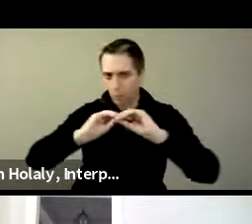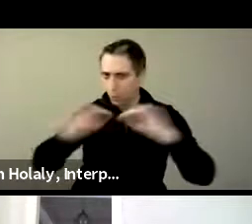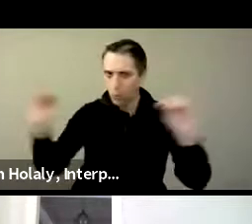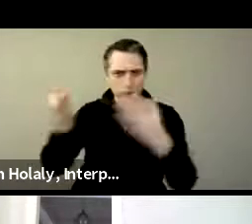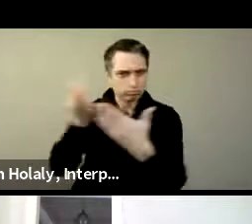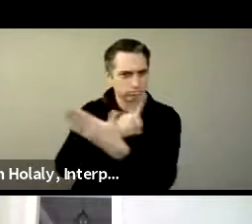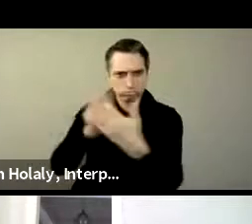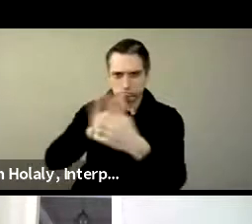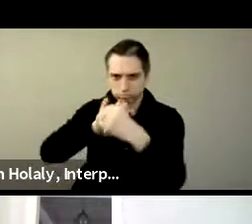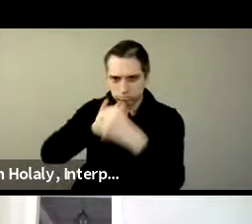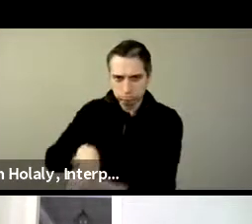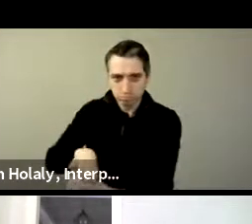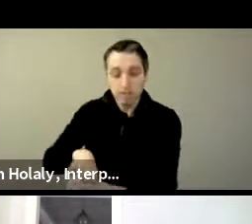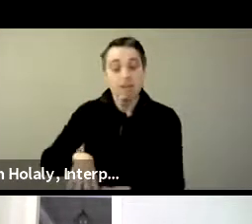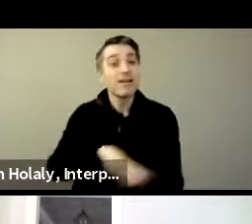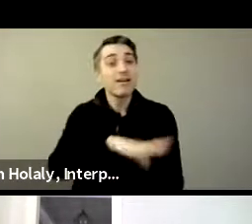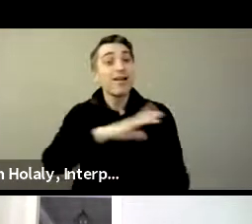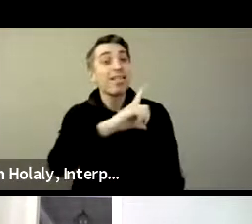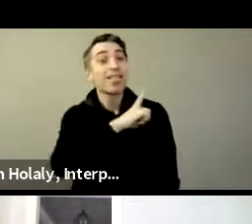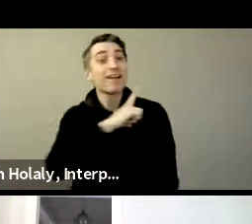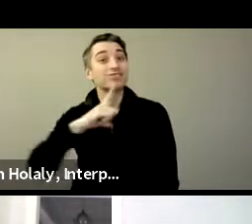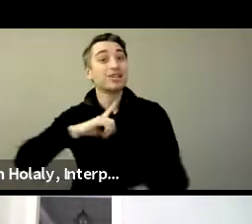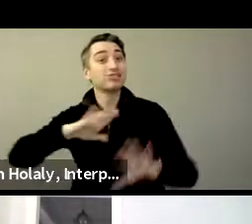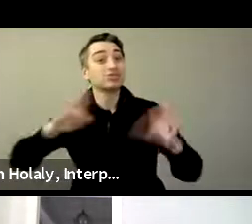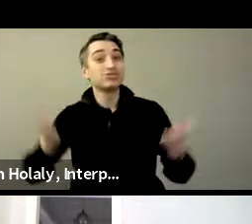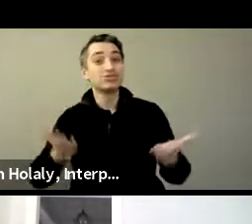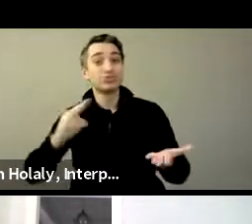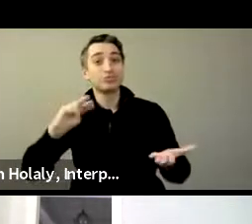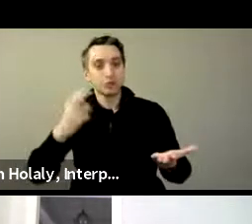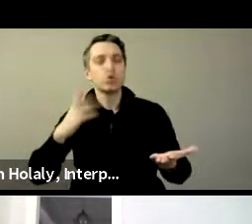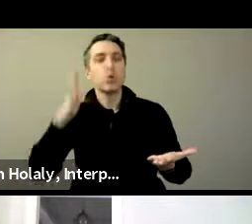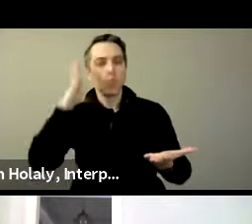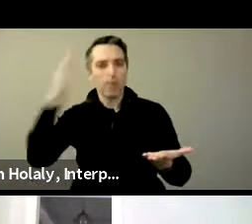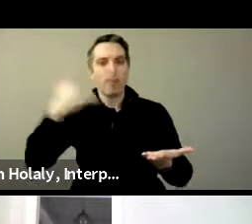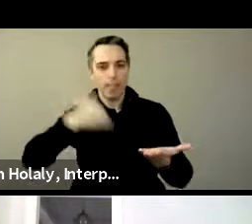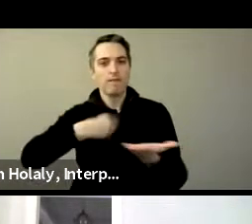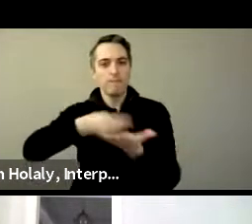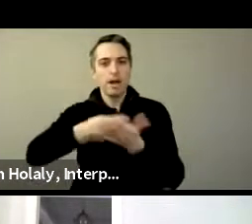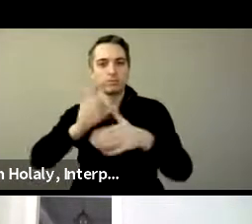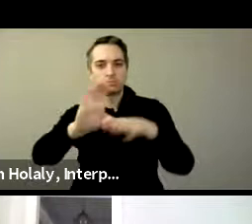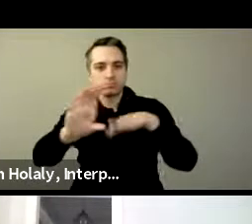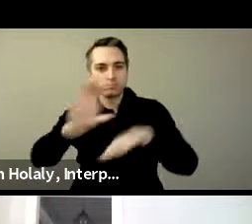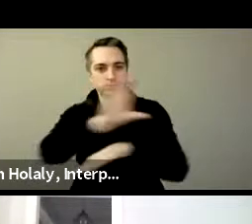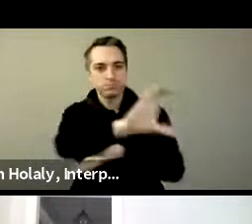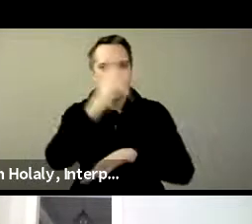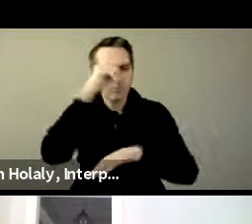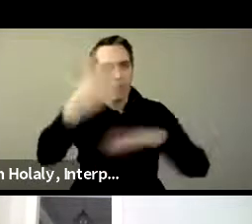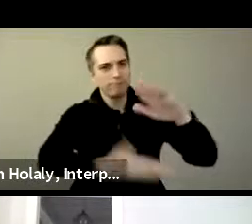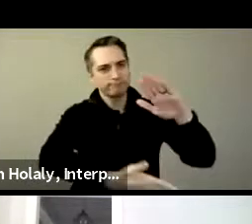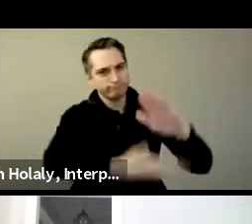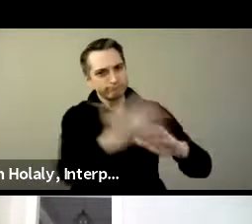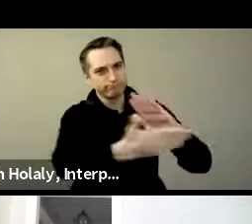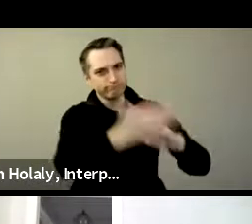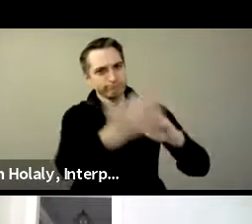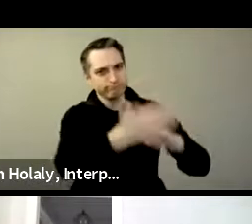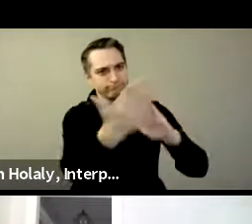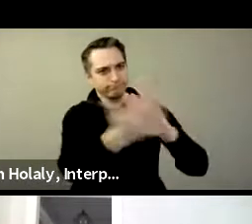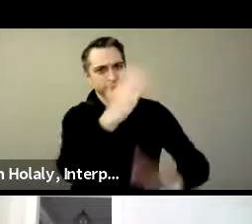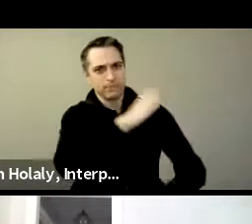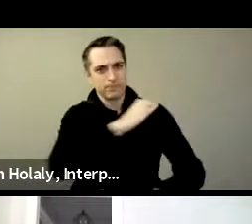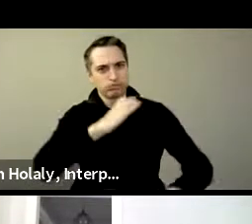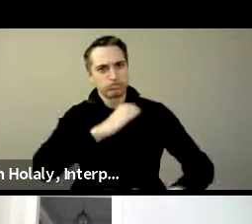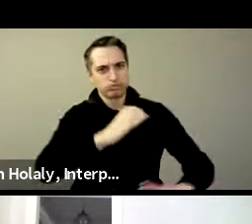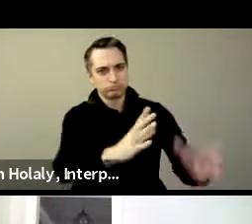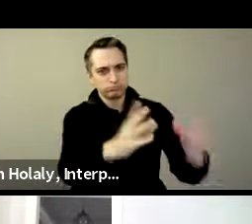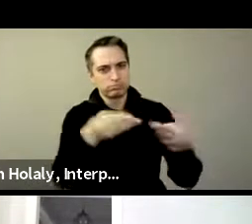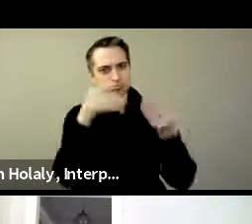the legislature shall provide an appropriation for the effective operation of the commission.